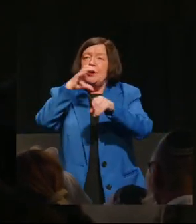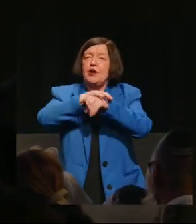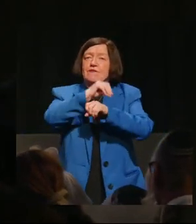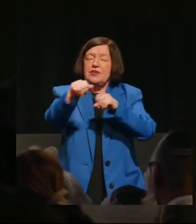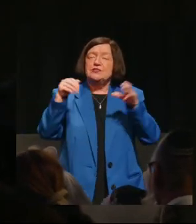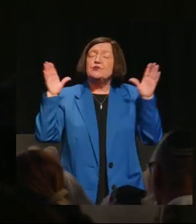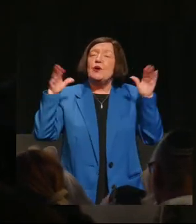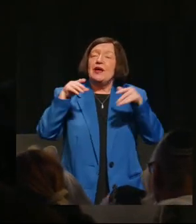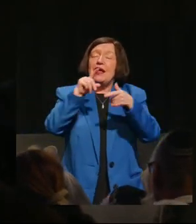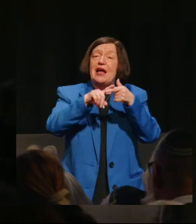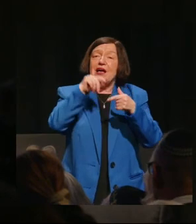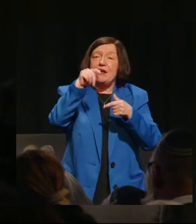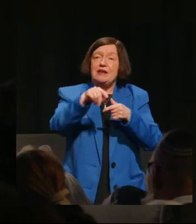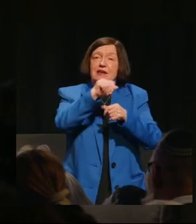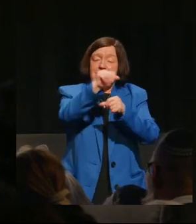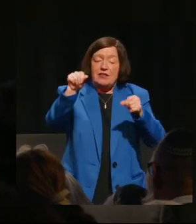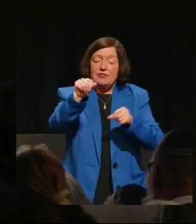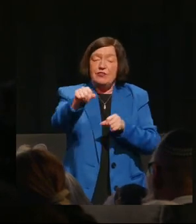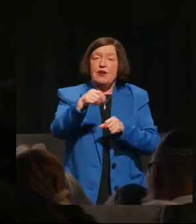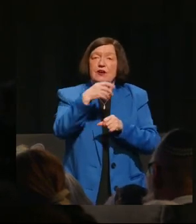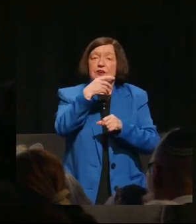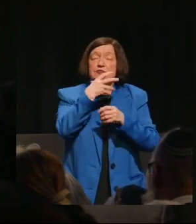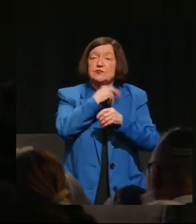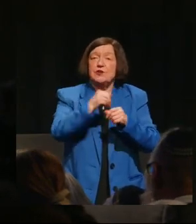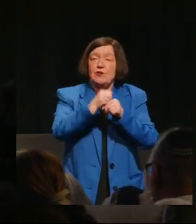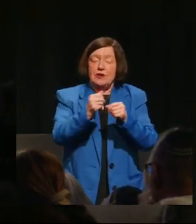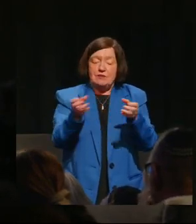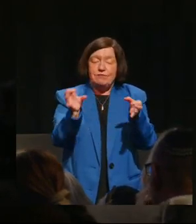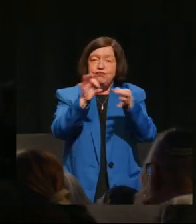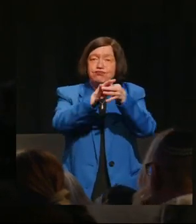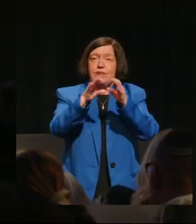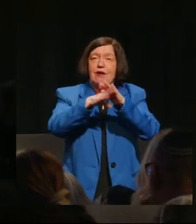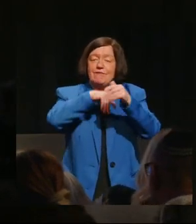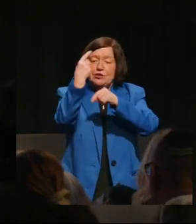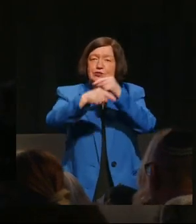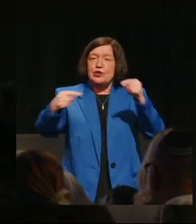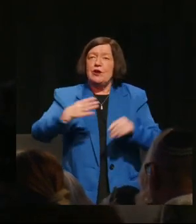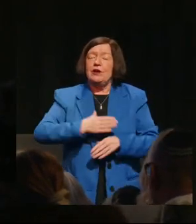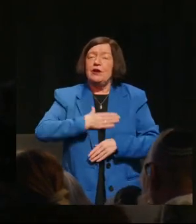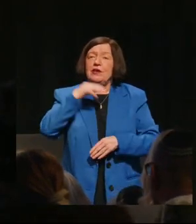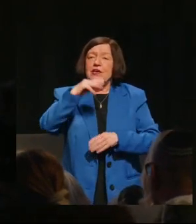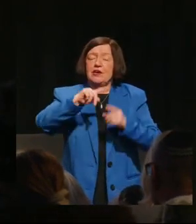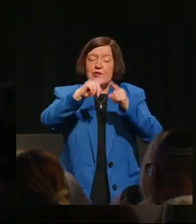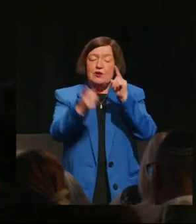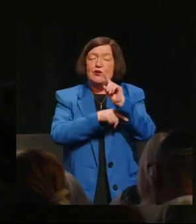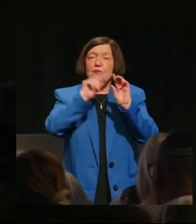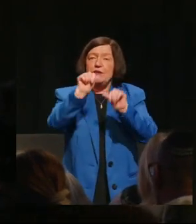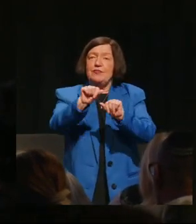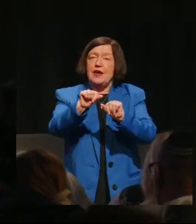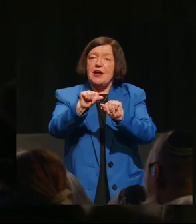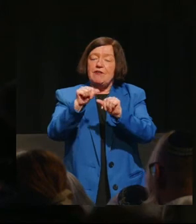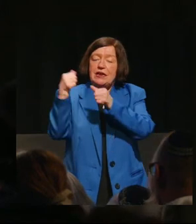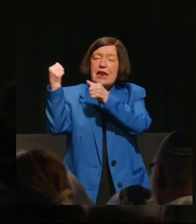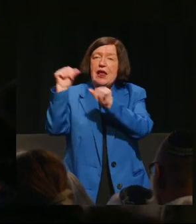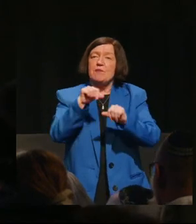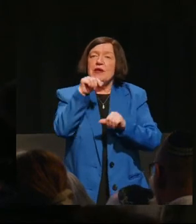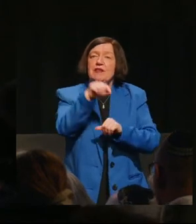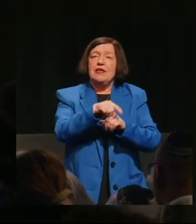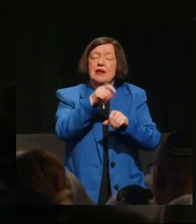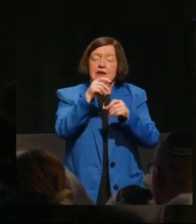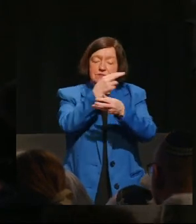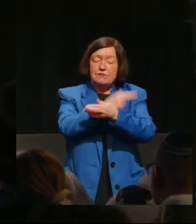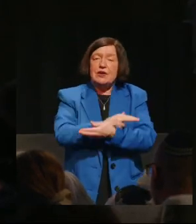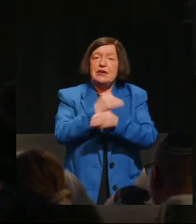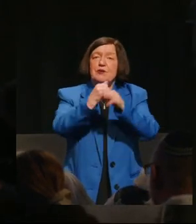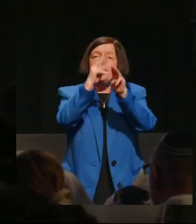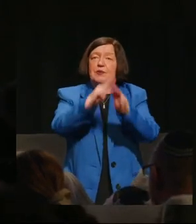wings, and may he bind their souls in a bond of eternal life. May the Lord be their inheritance, and may they repose in